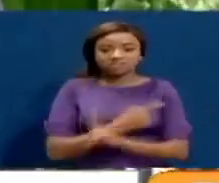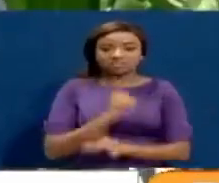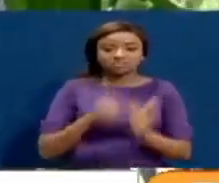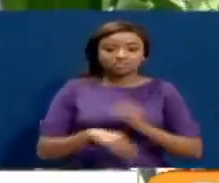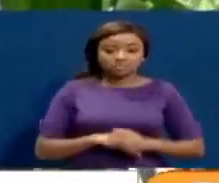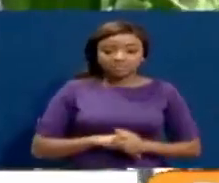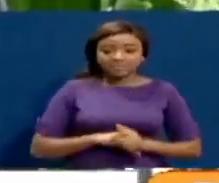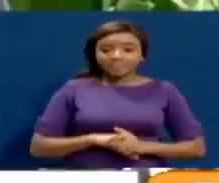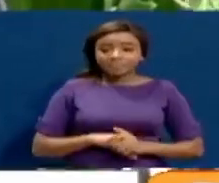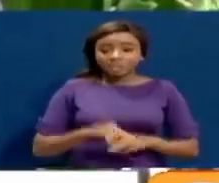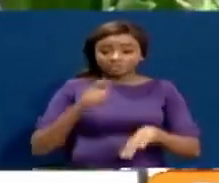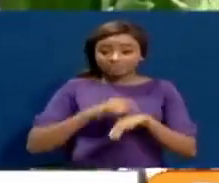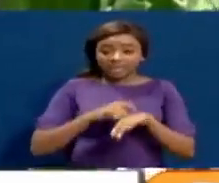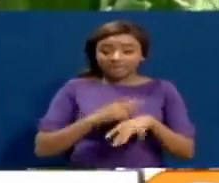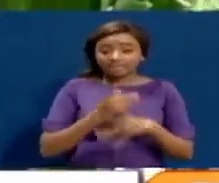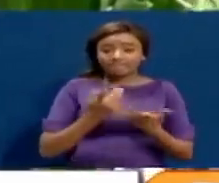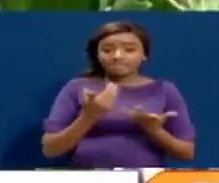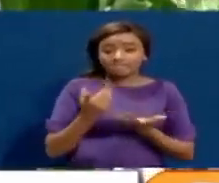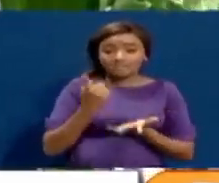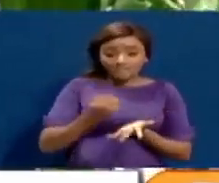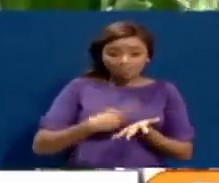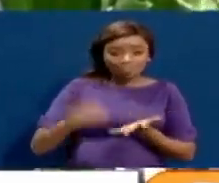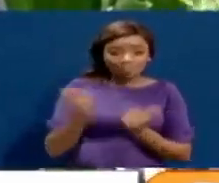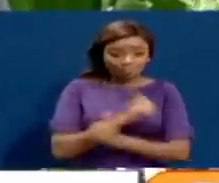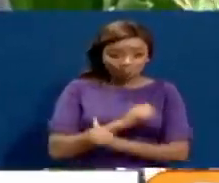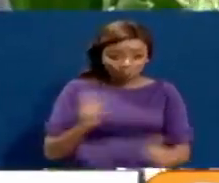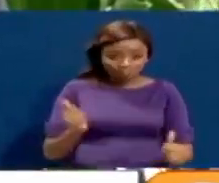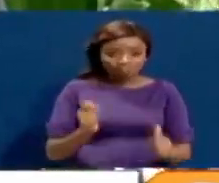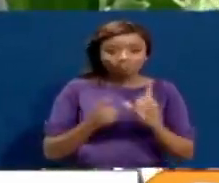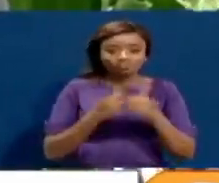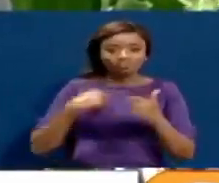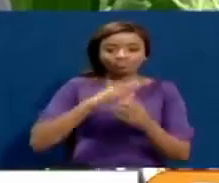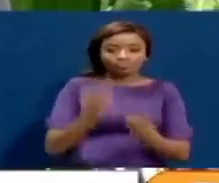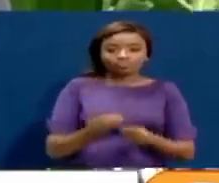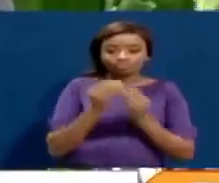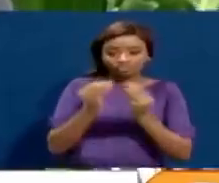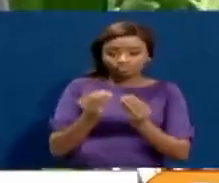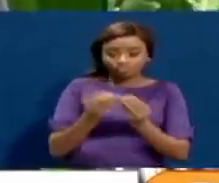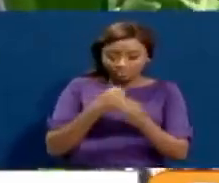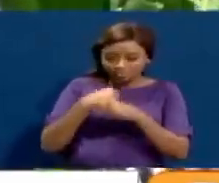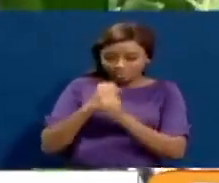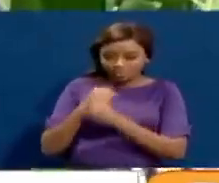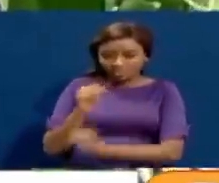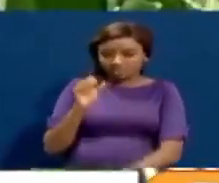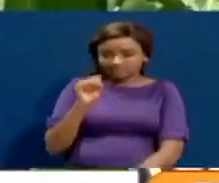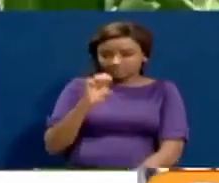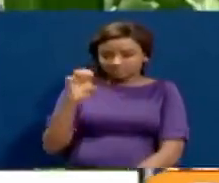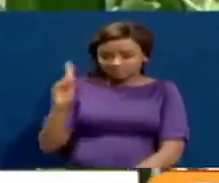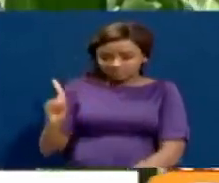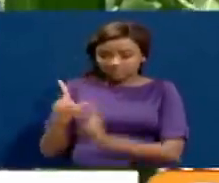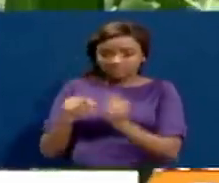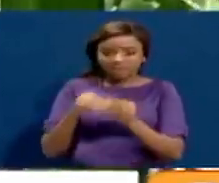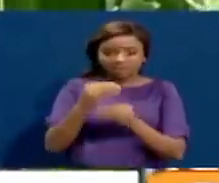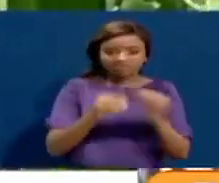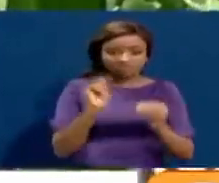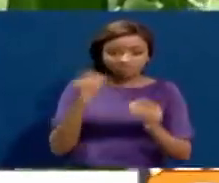Once it has been approved, we will produce the basic seed and give to Kenya Seed and other companies. They